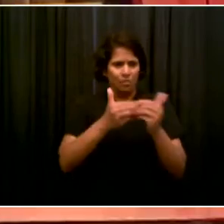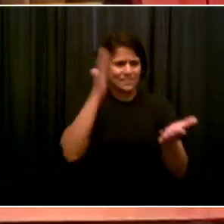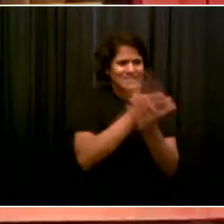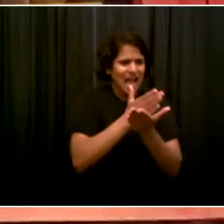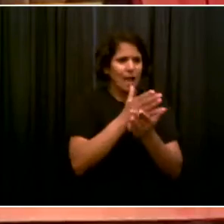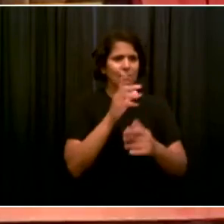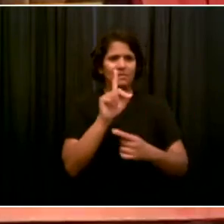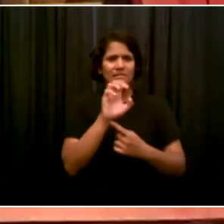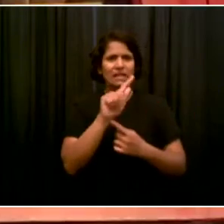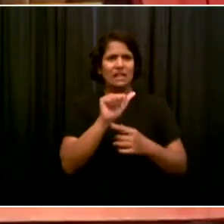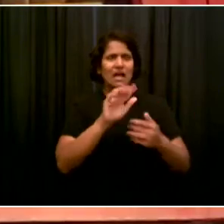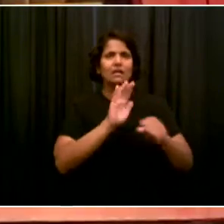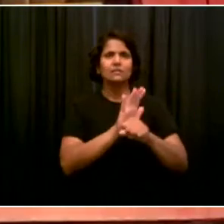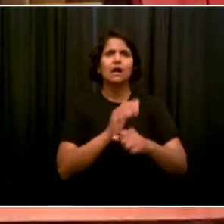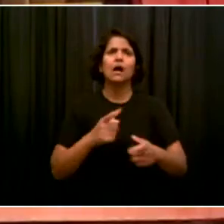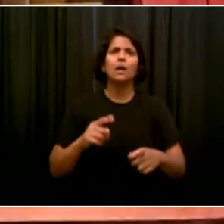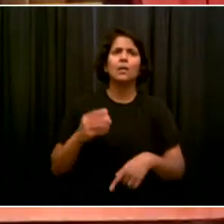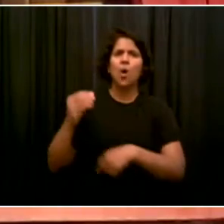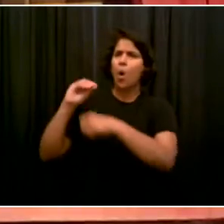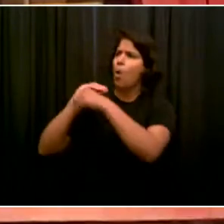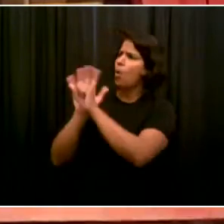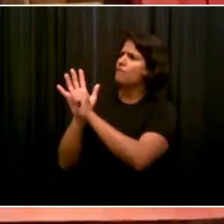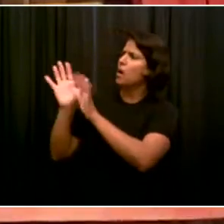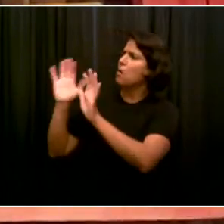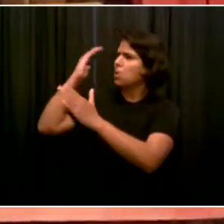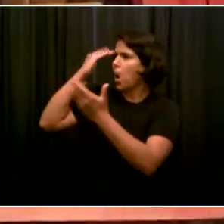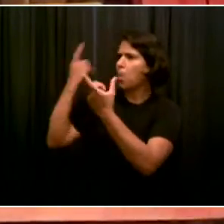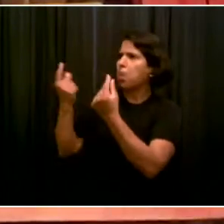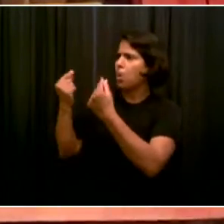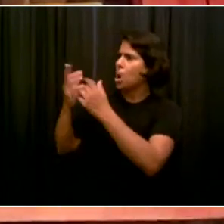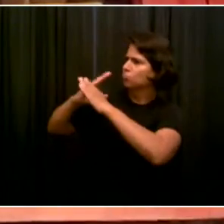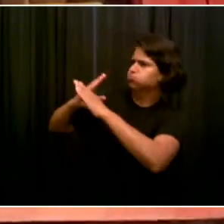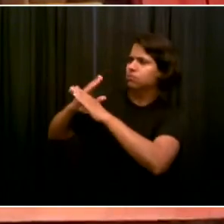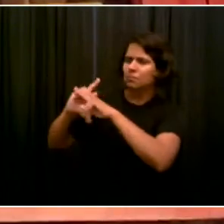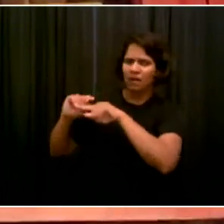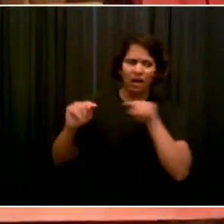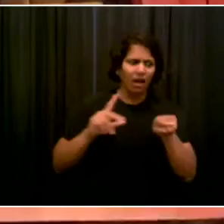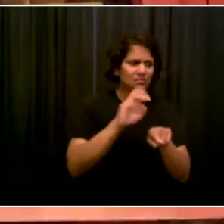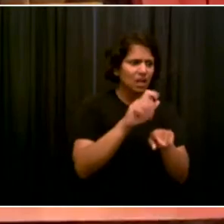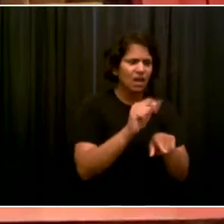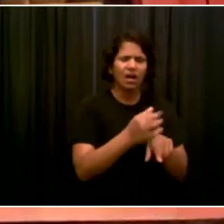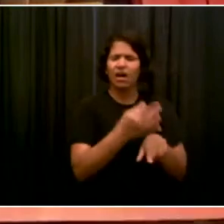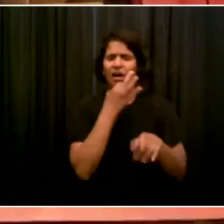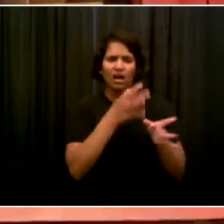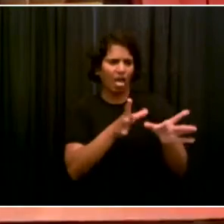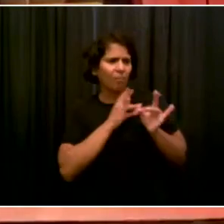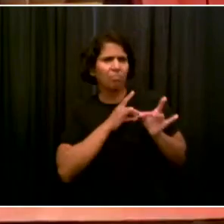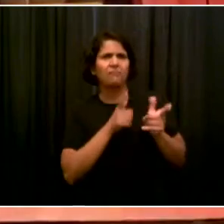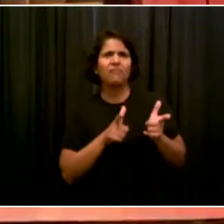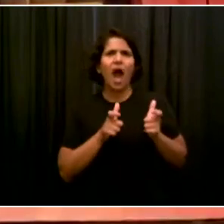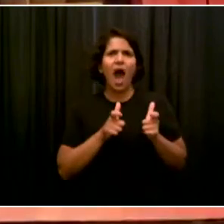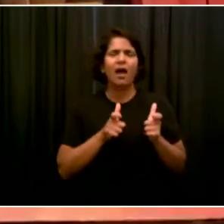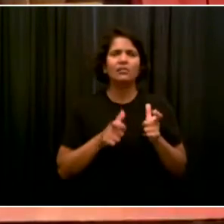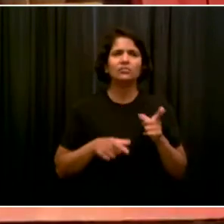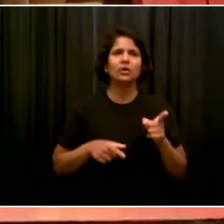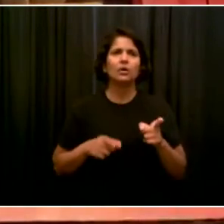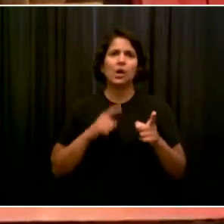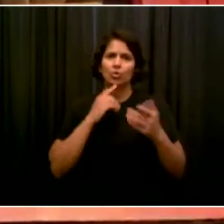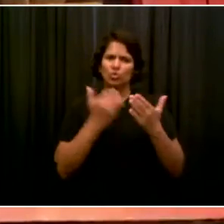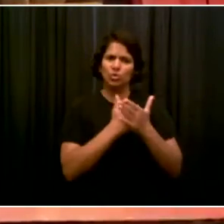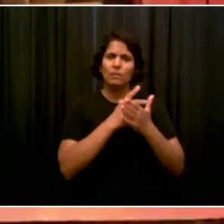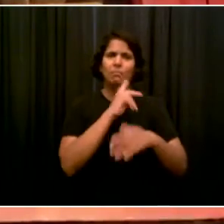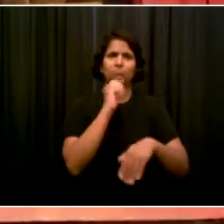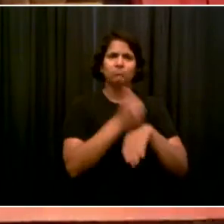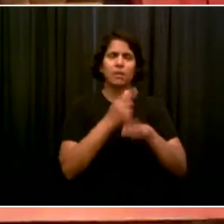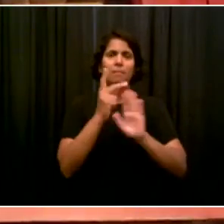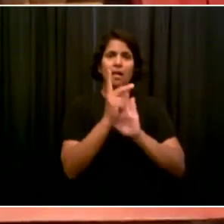with efforts like the de Blasio administration has been instituting and announcing over the last couple of